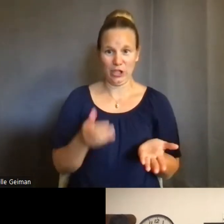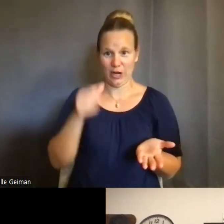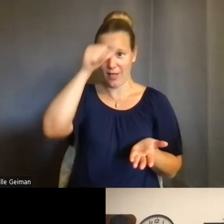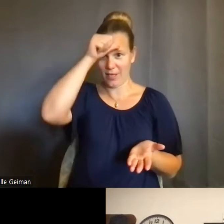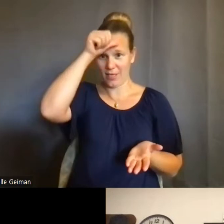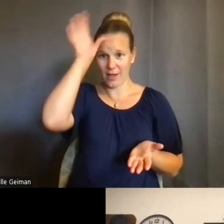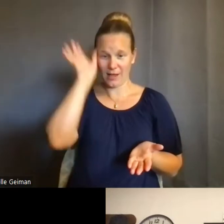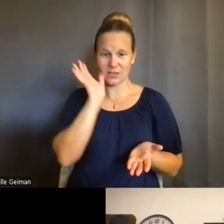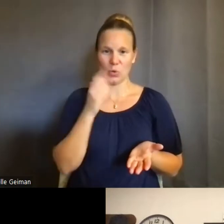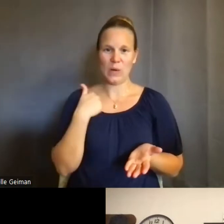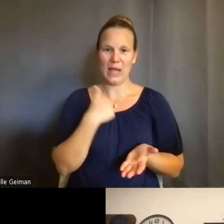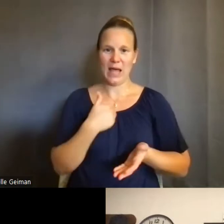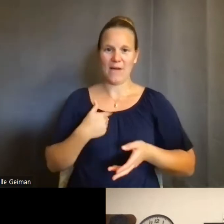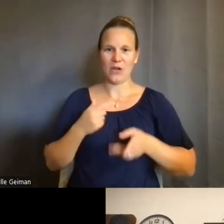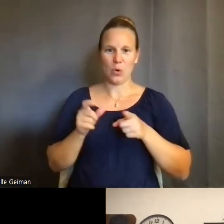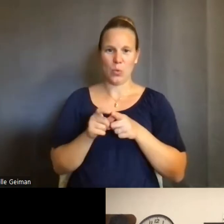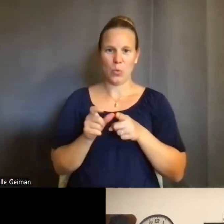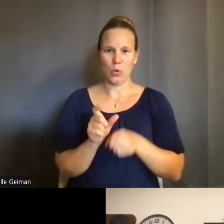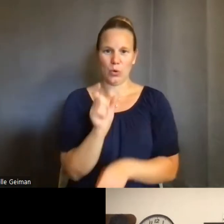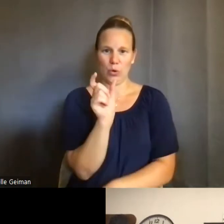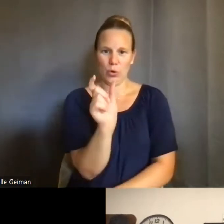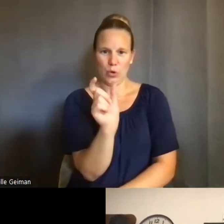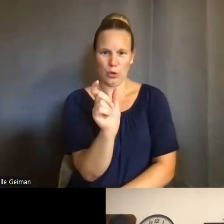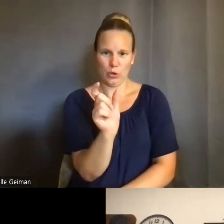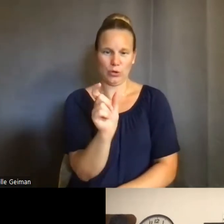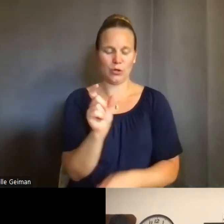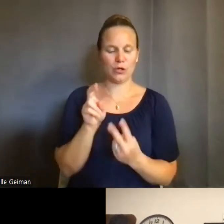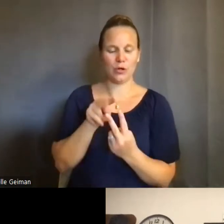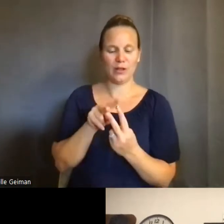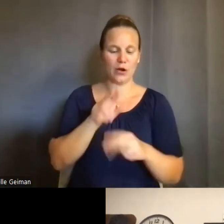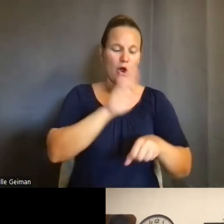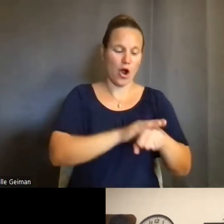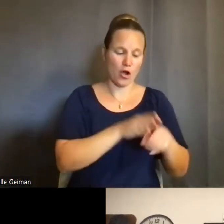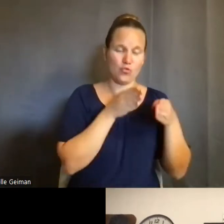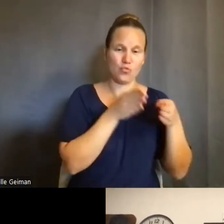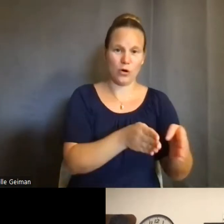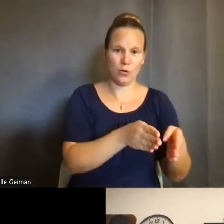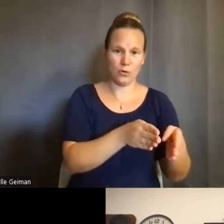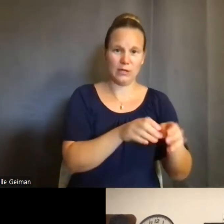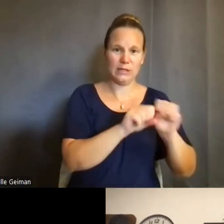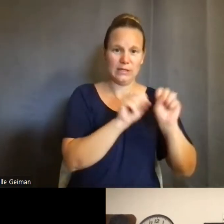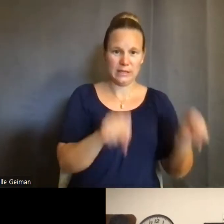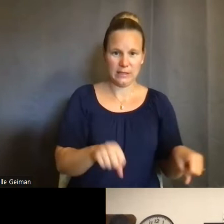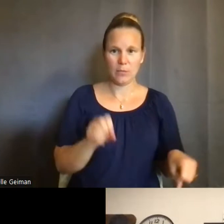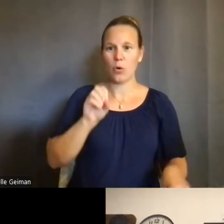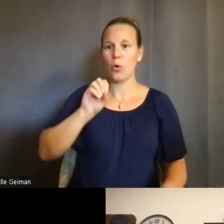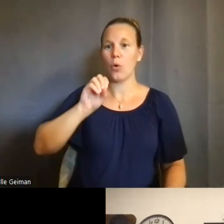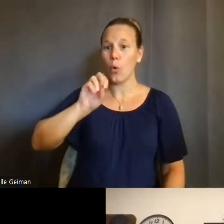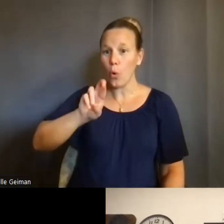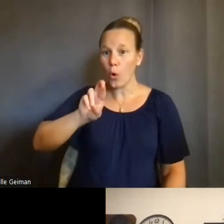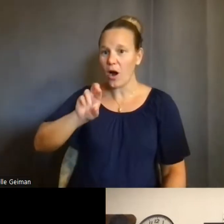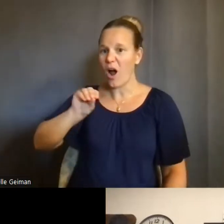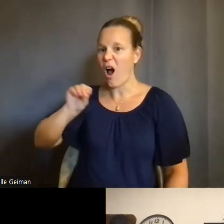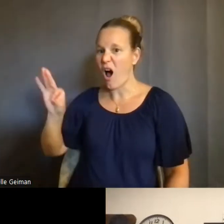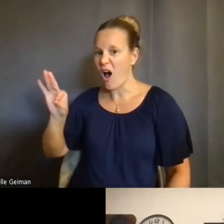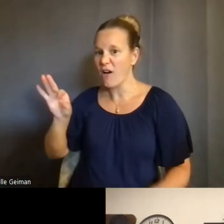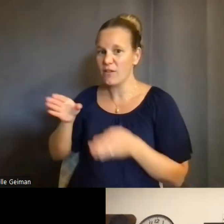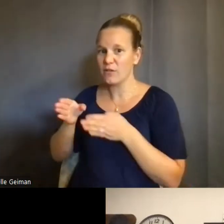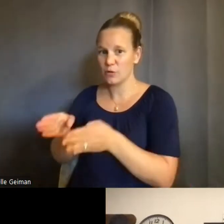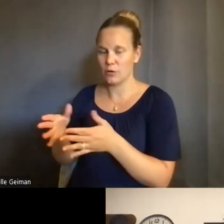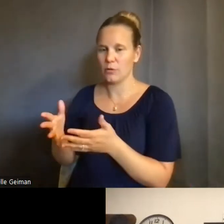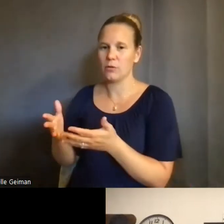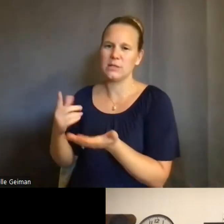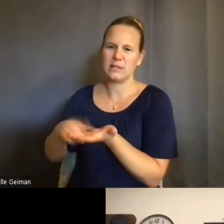a terminology that we use locally here in the state. You're either on the road system or you're off the road system, and sometimes it's called the bush